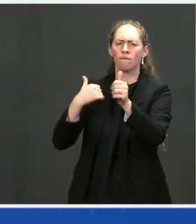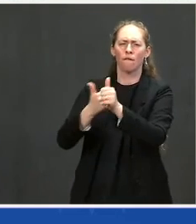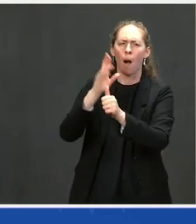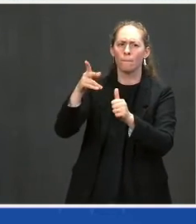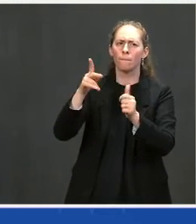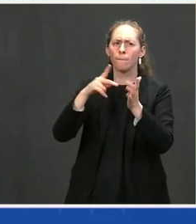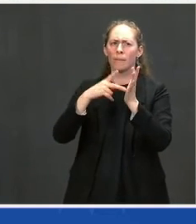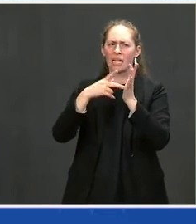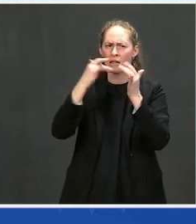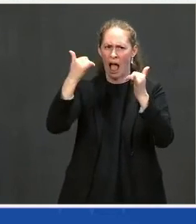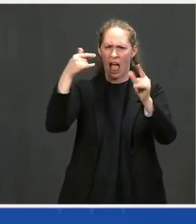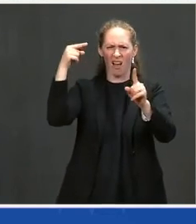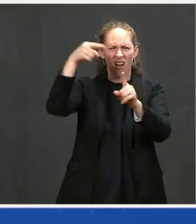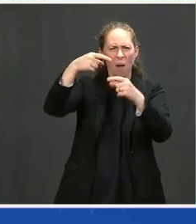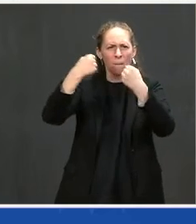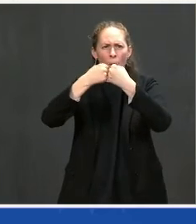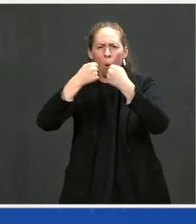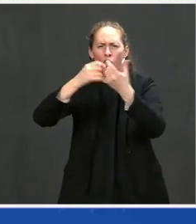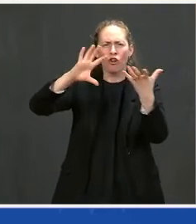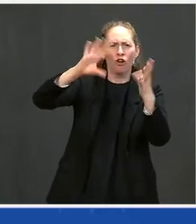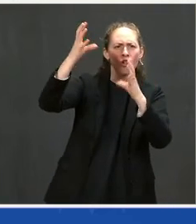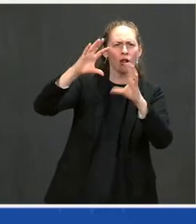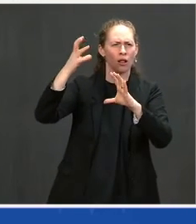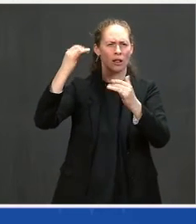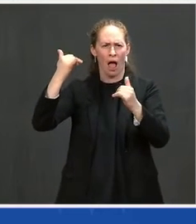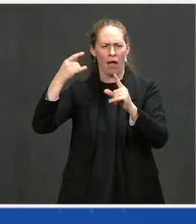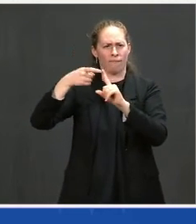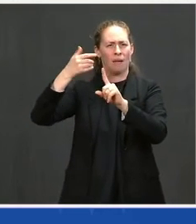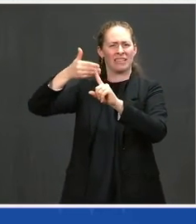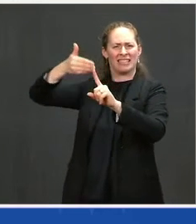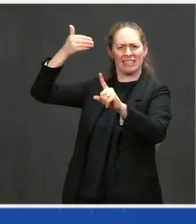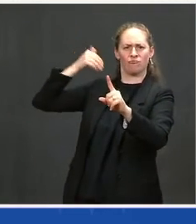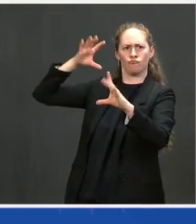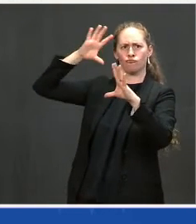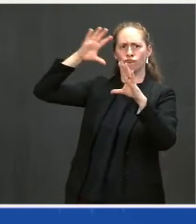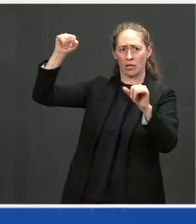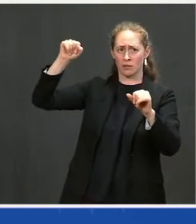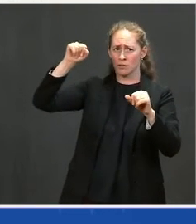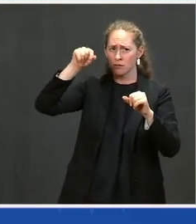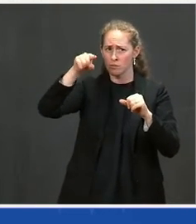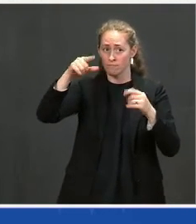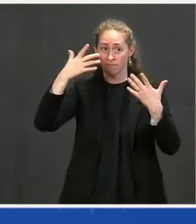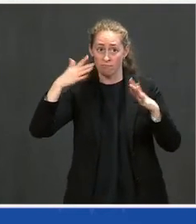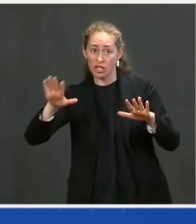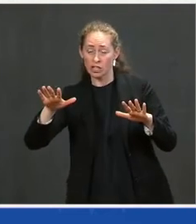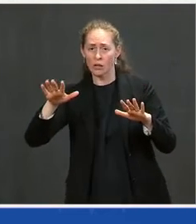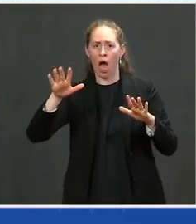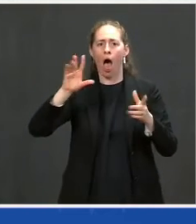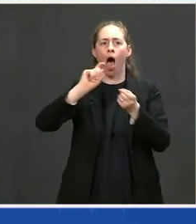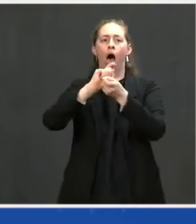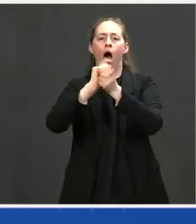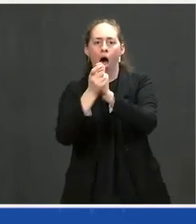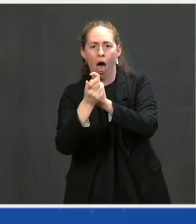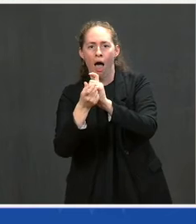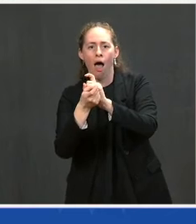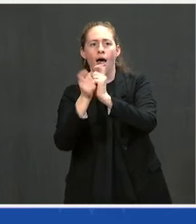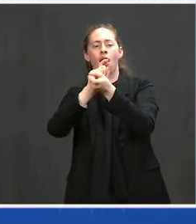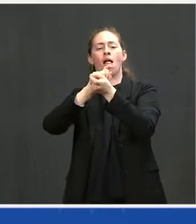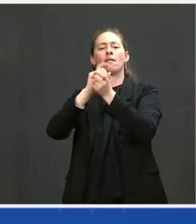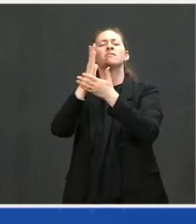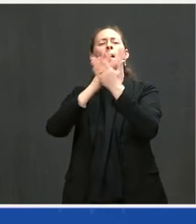past administration. You decided to roll back some of those policies. Did you move too quickly to roll back some what, I'm